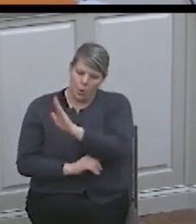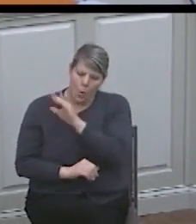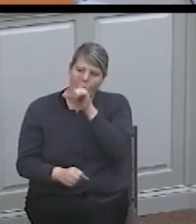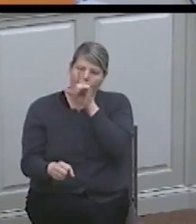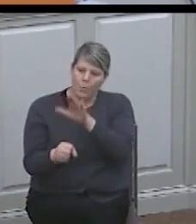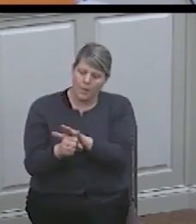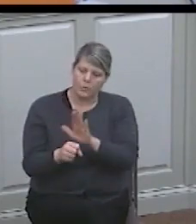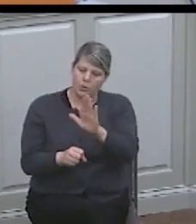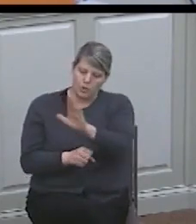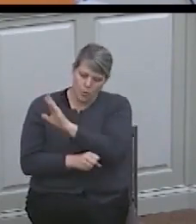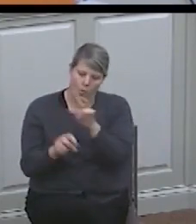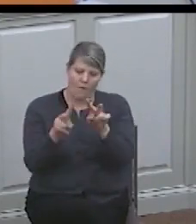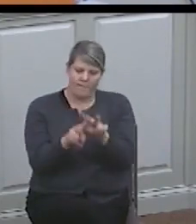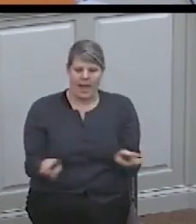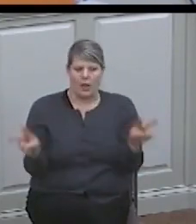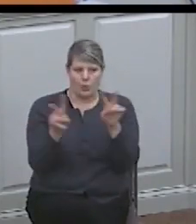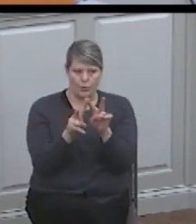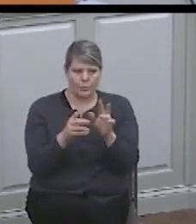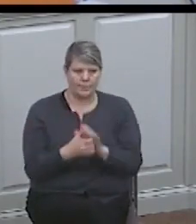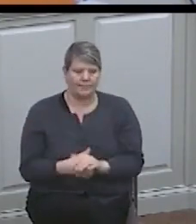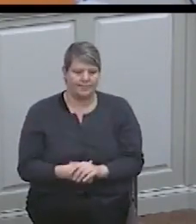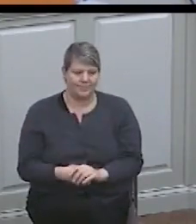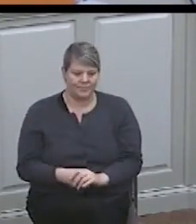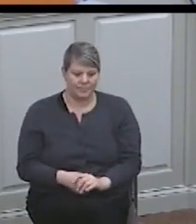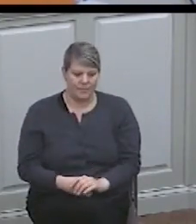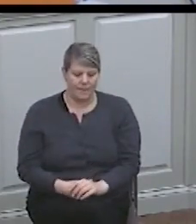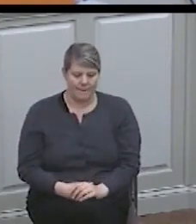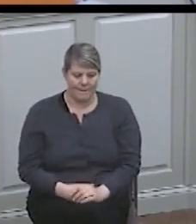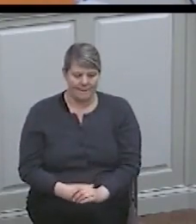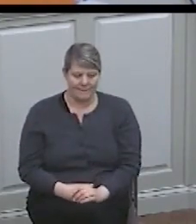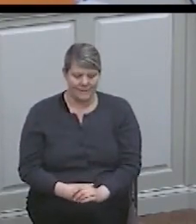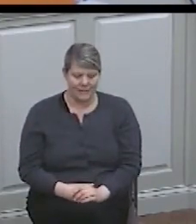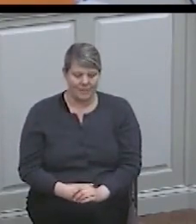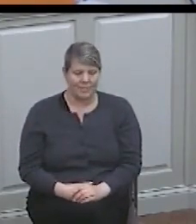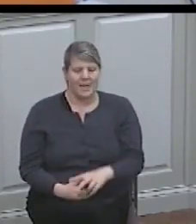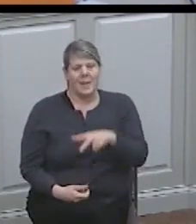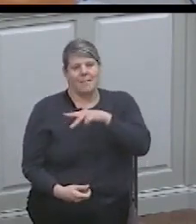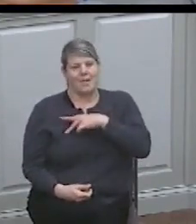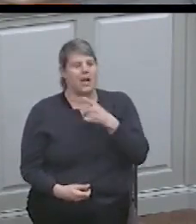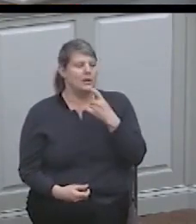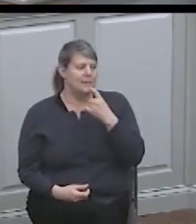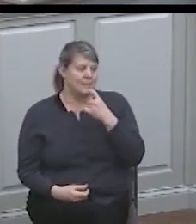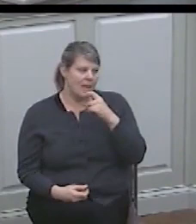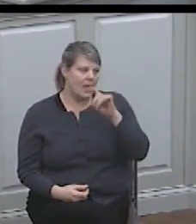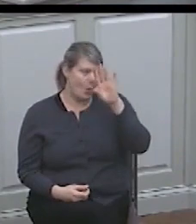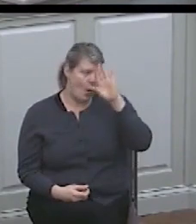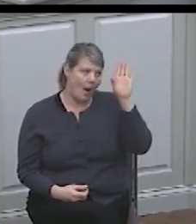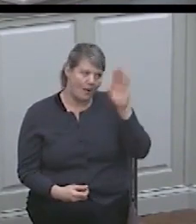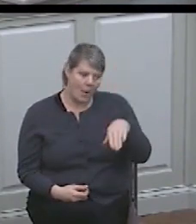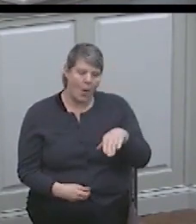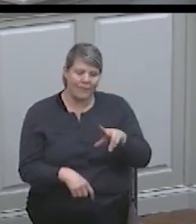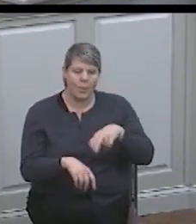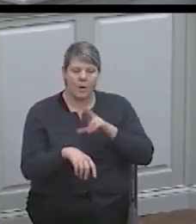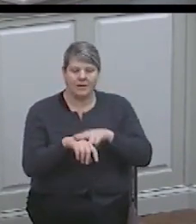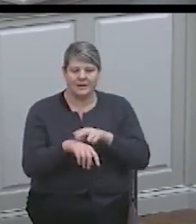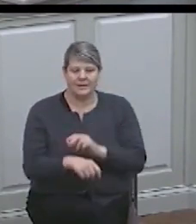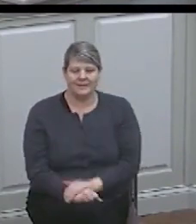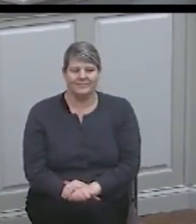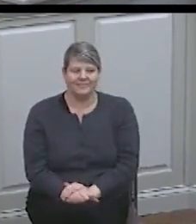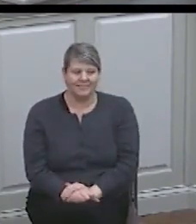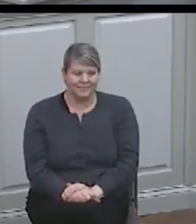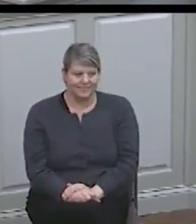They just so happen to be very good ones. Of course. We're the dream team